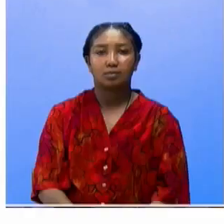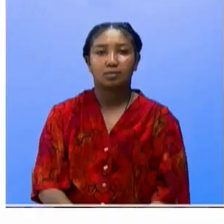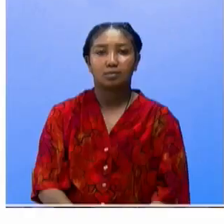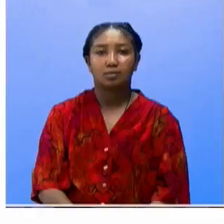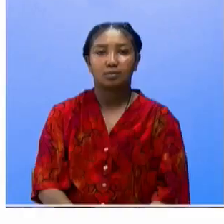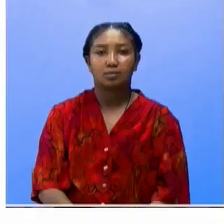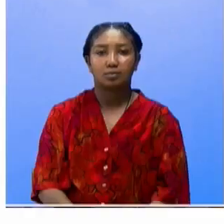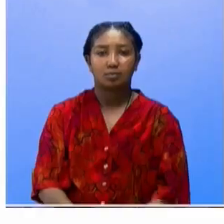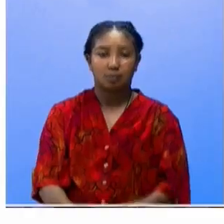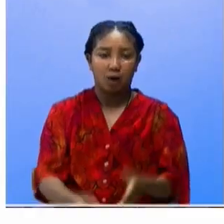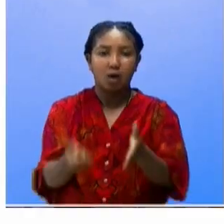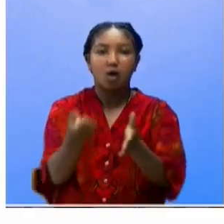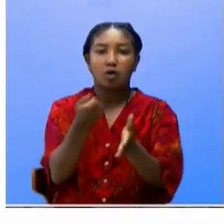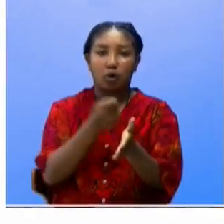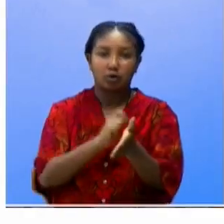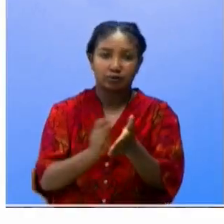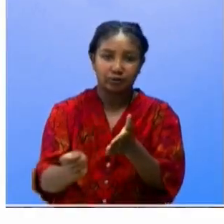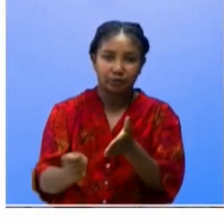wrote